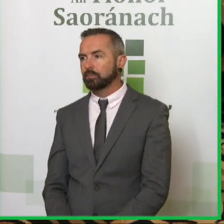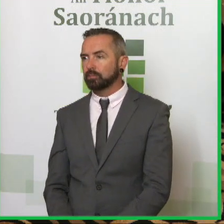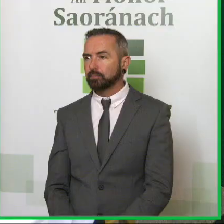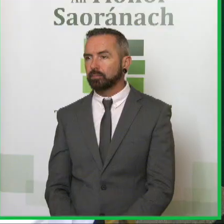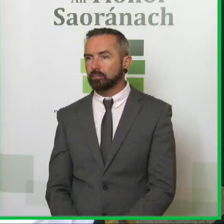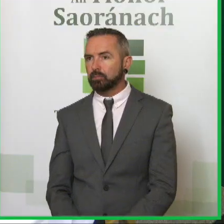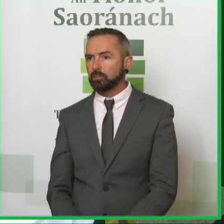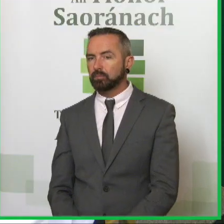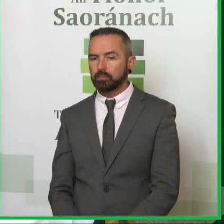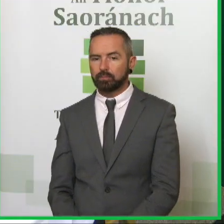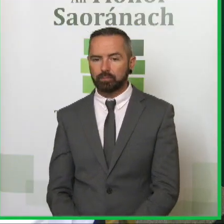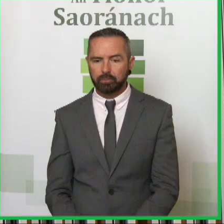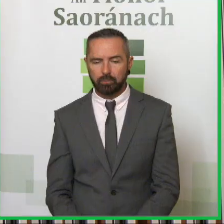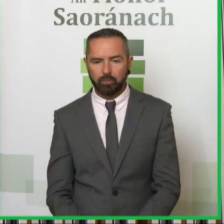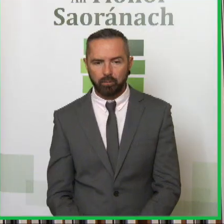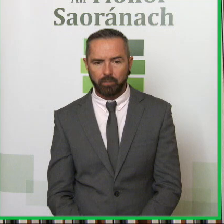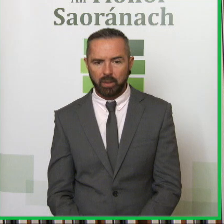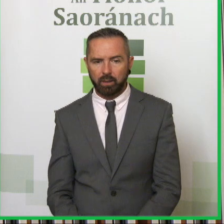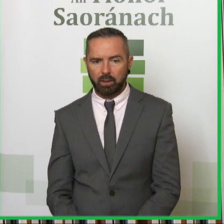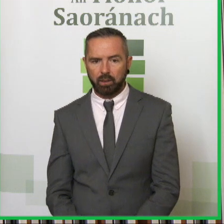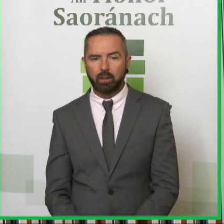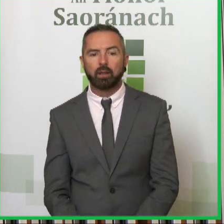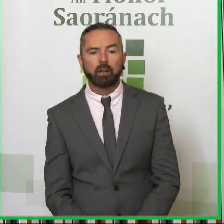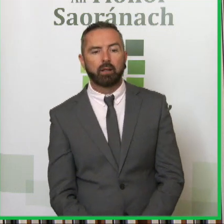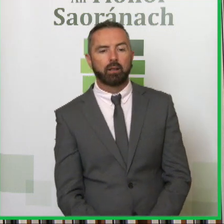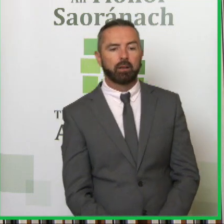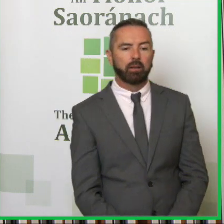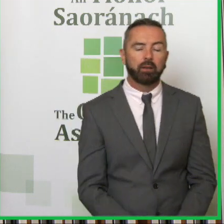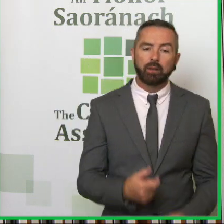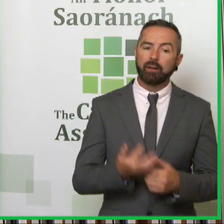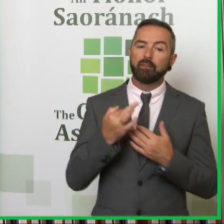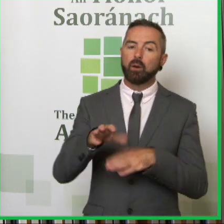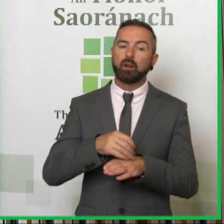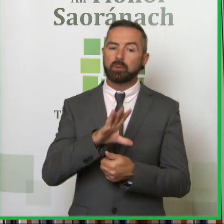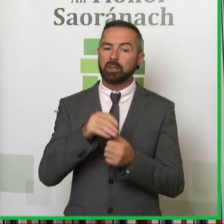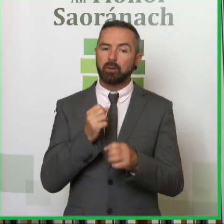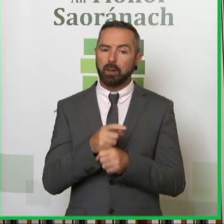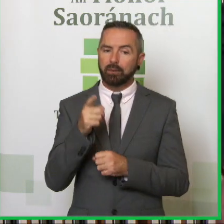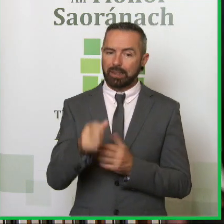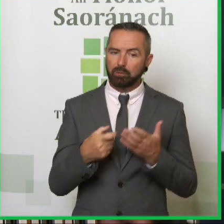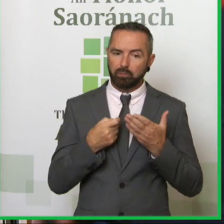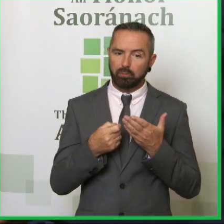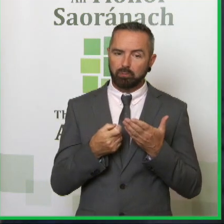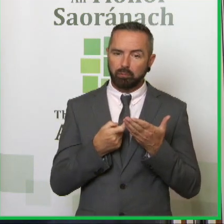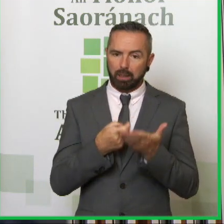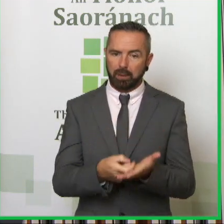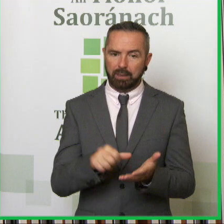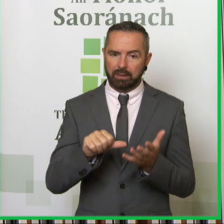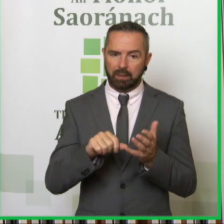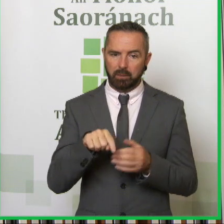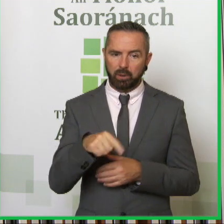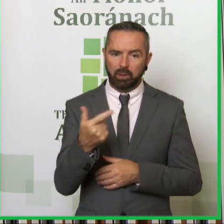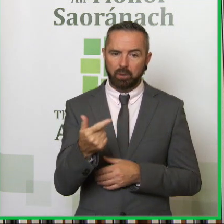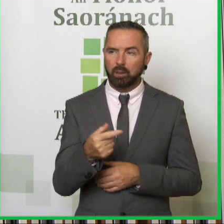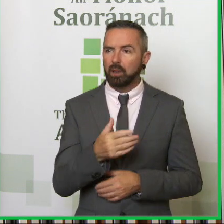Floor is yours now. You're okay. So, like, just following on then, specifically on this recommendation 6.2, I would